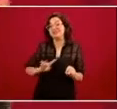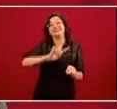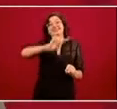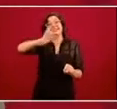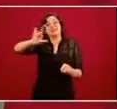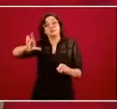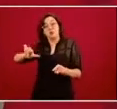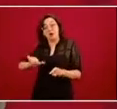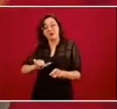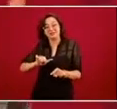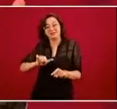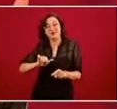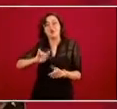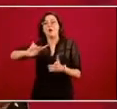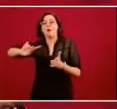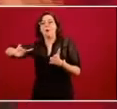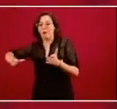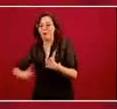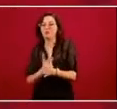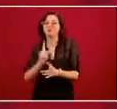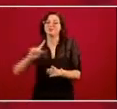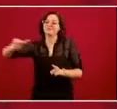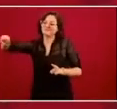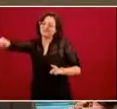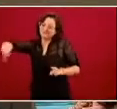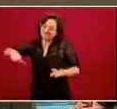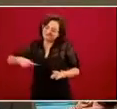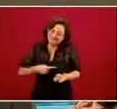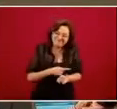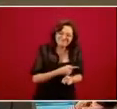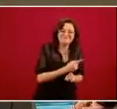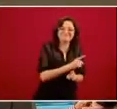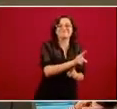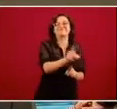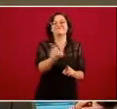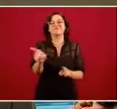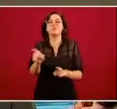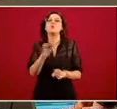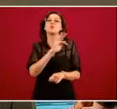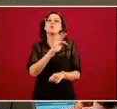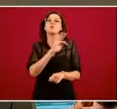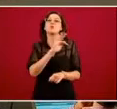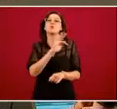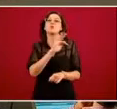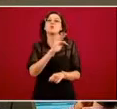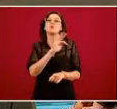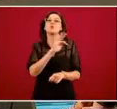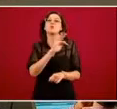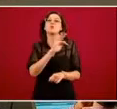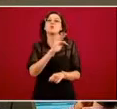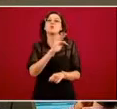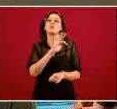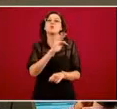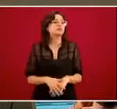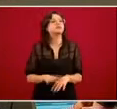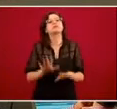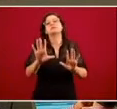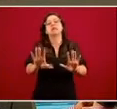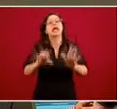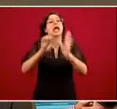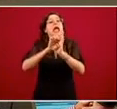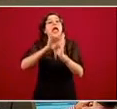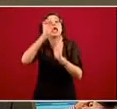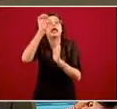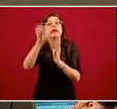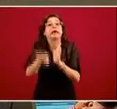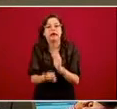in a locality, and then a few weeks or months after that, there could be another outbreak in the same locality coming from